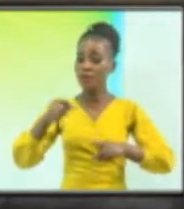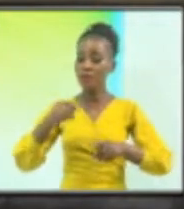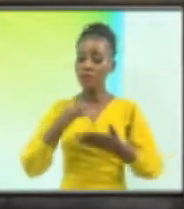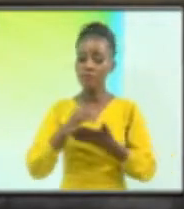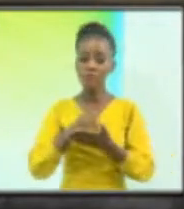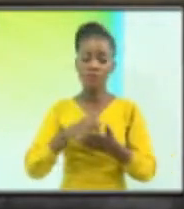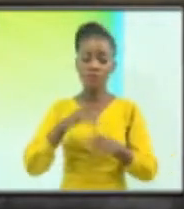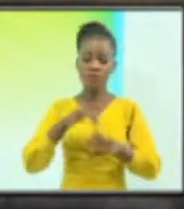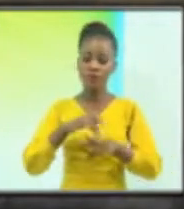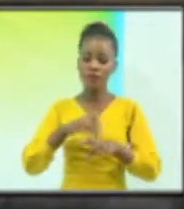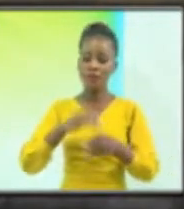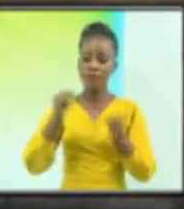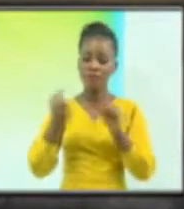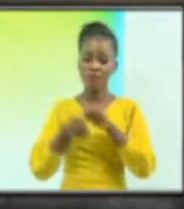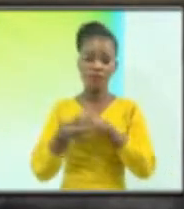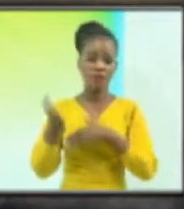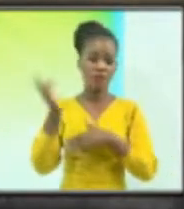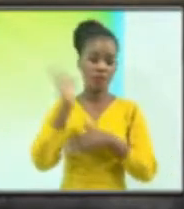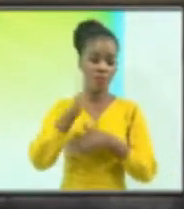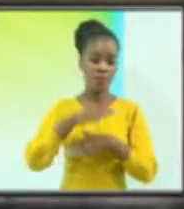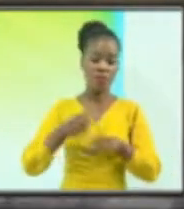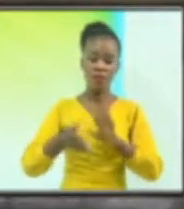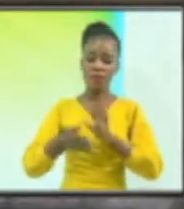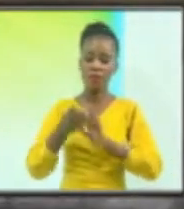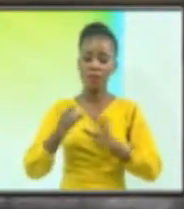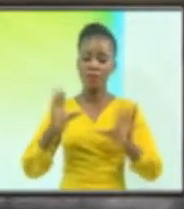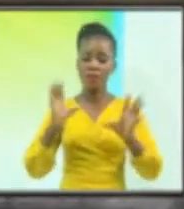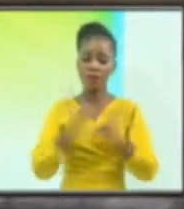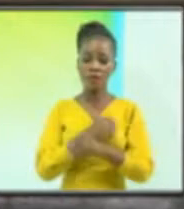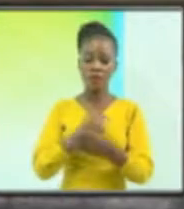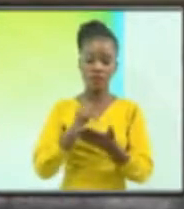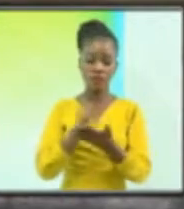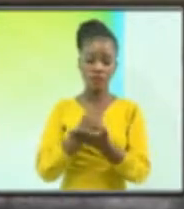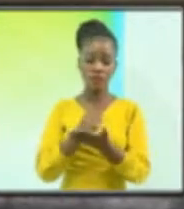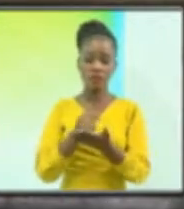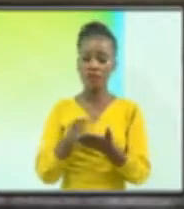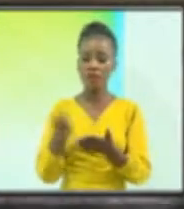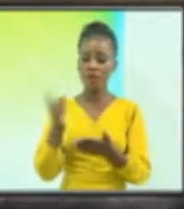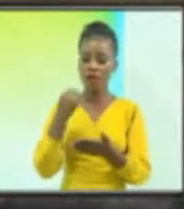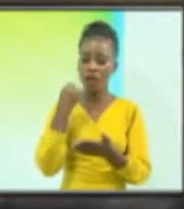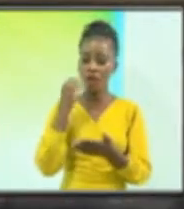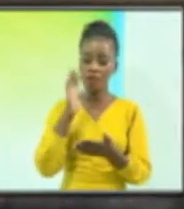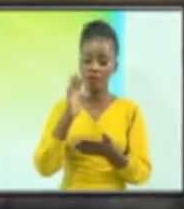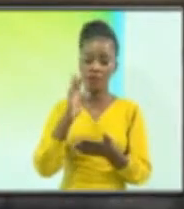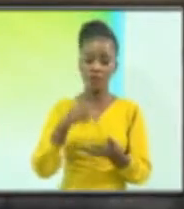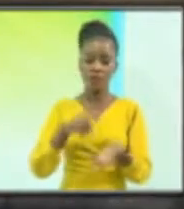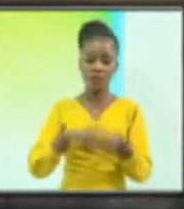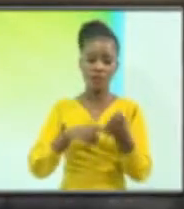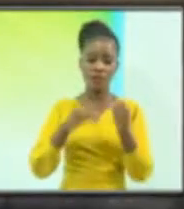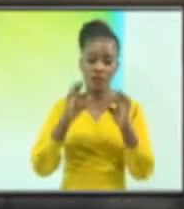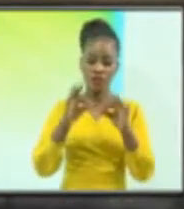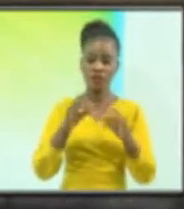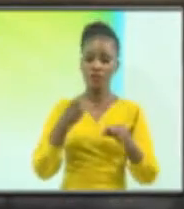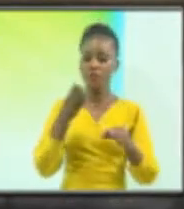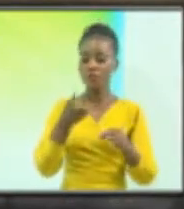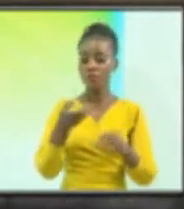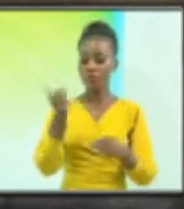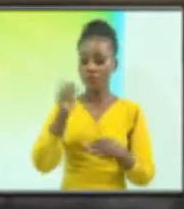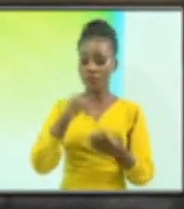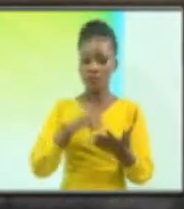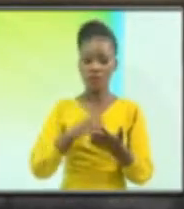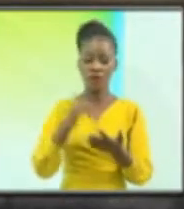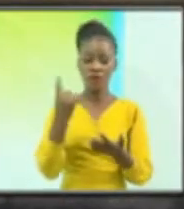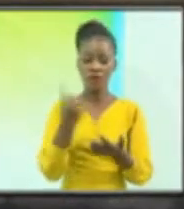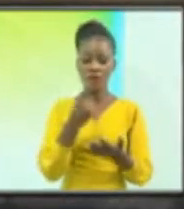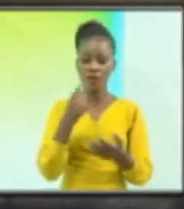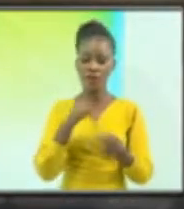want to return home, and quickly maybe you have misplaced your passport. You head to the embassy and get this one. Okay. Apply for it. All you have to do